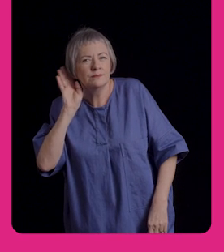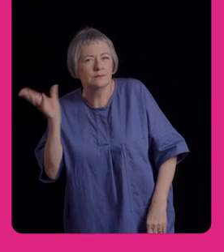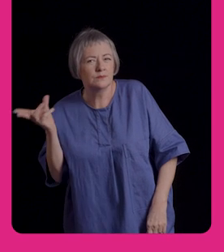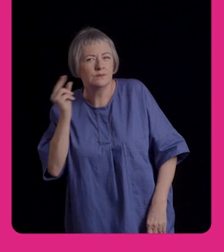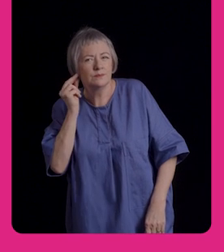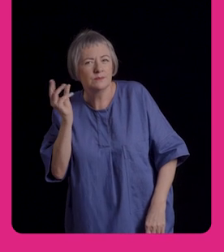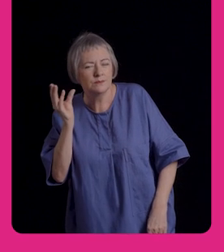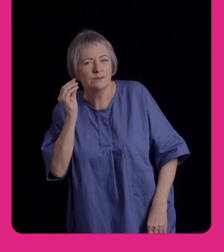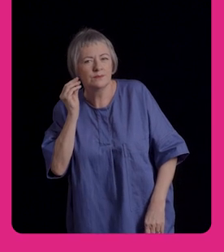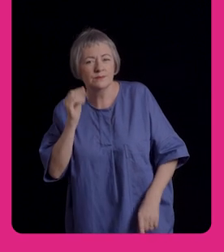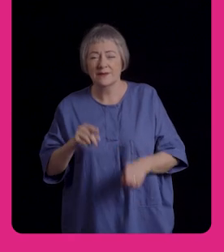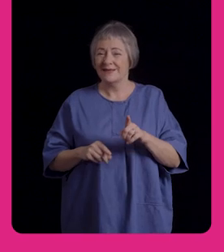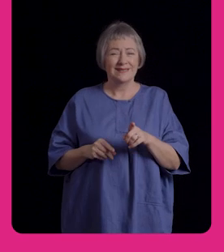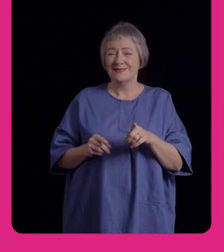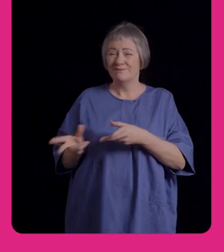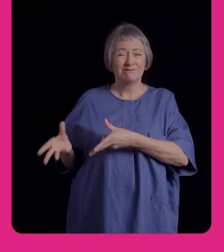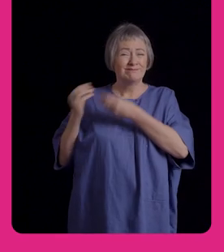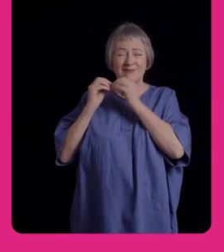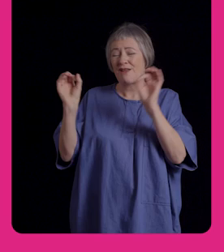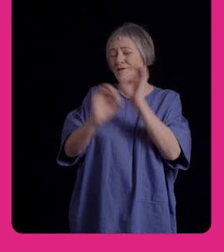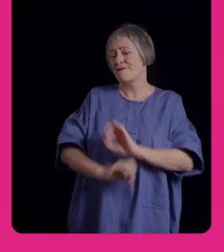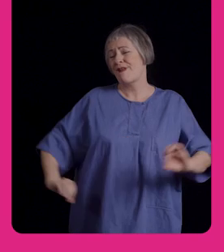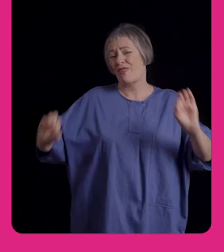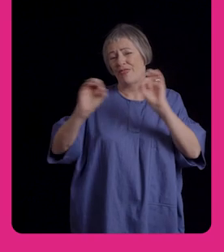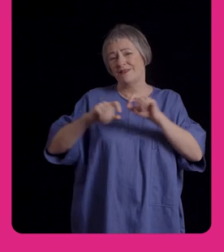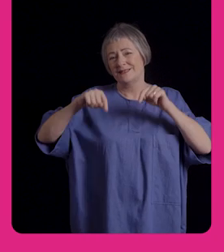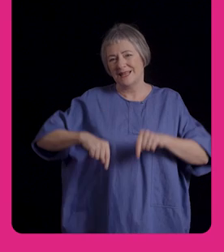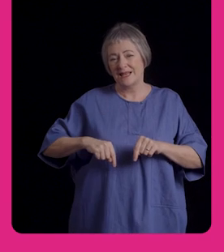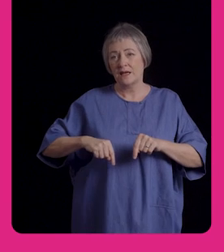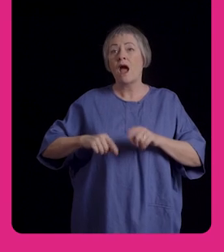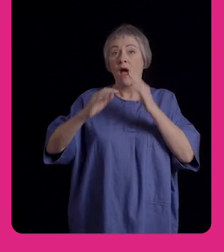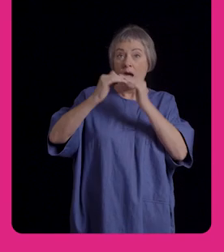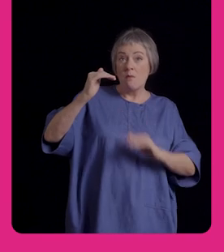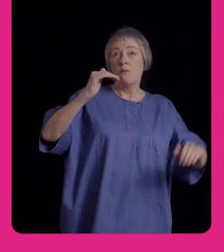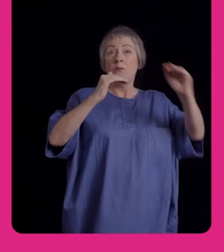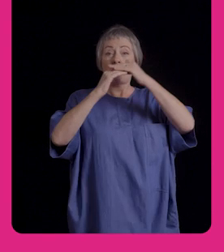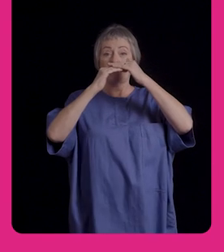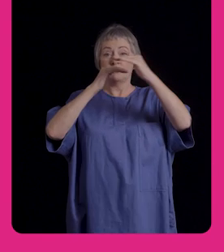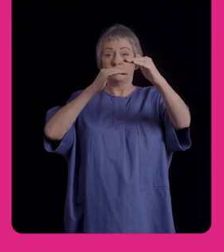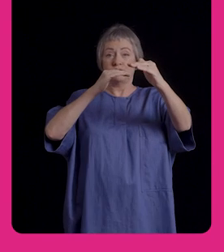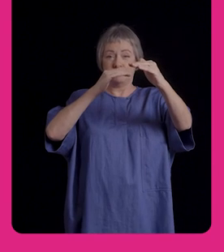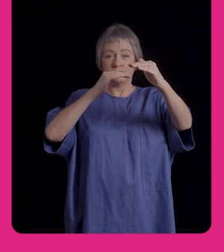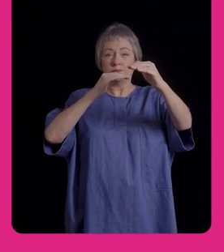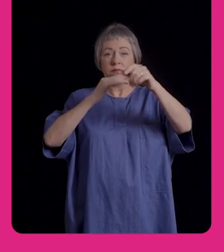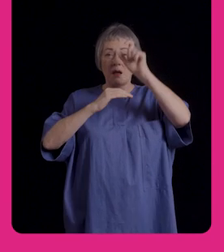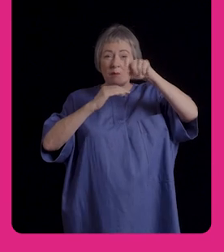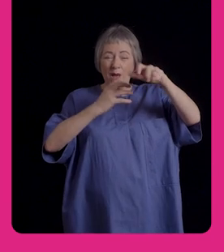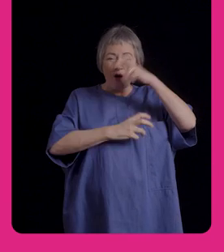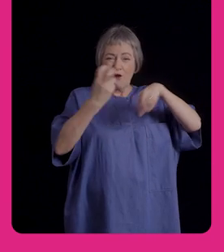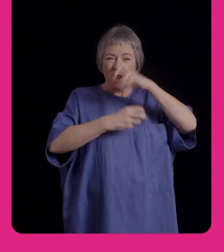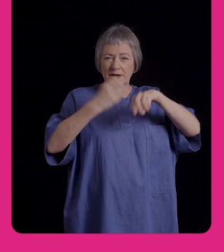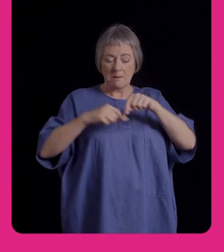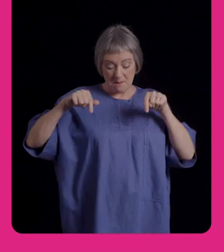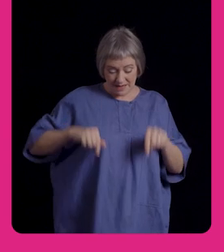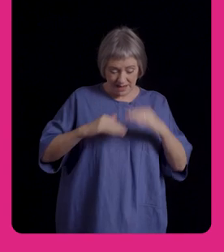my ear to them to listen. You don't hear anything down here. There's like a lot of commotion above, people all running around, but it is pretty